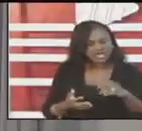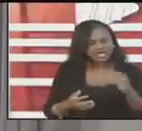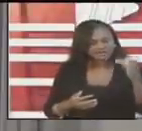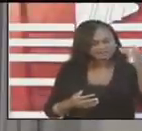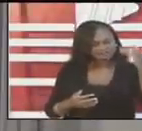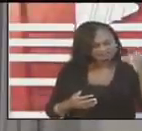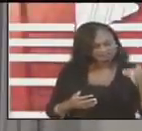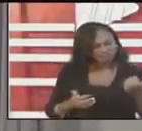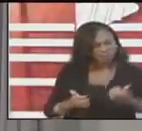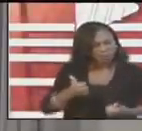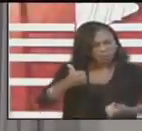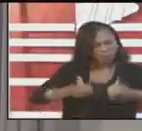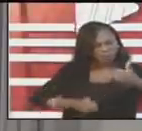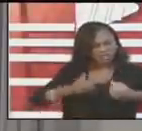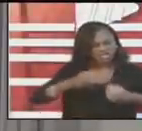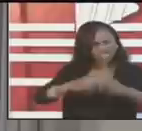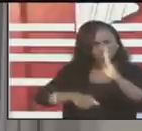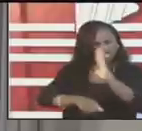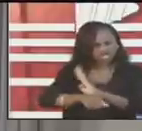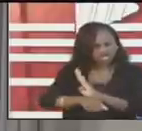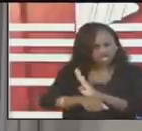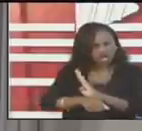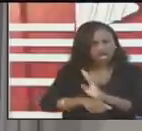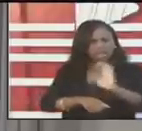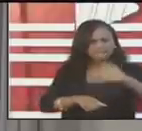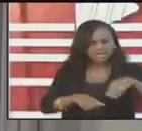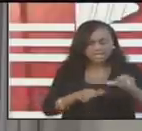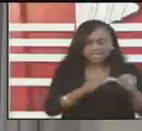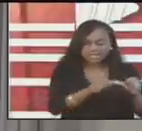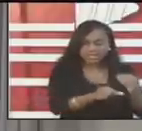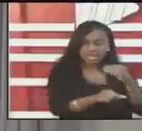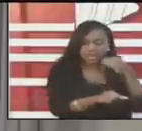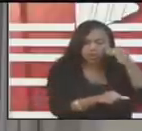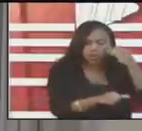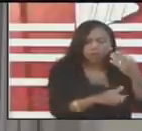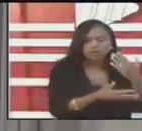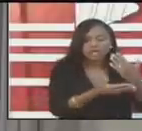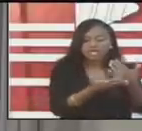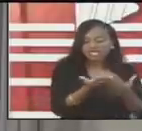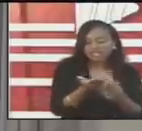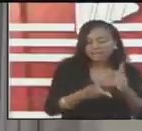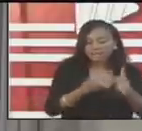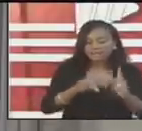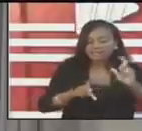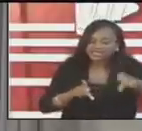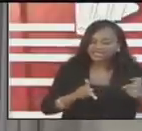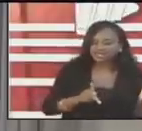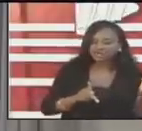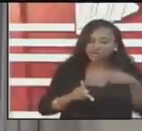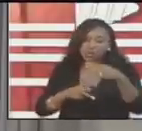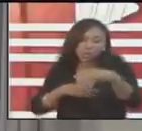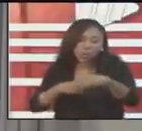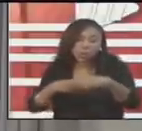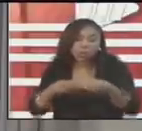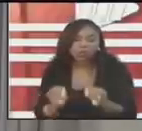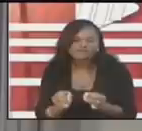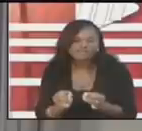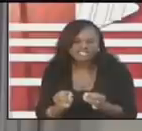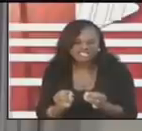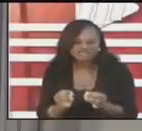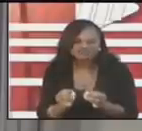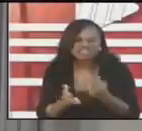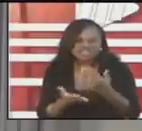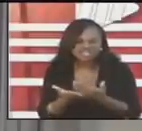do that, find a nice balance between work at home and coming to the office, because there are some things you need